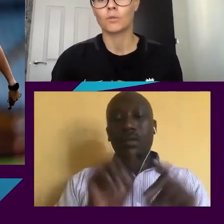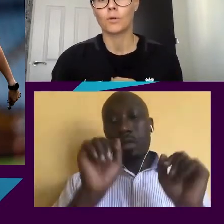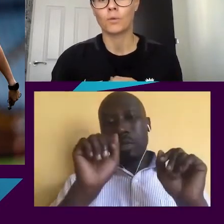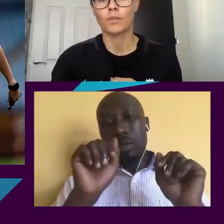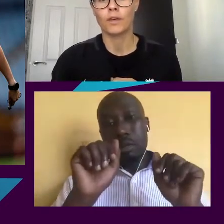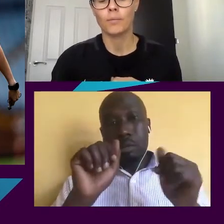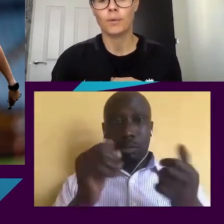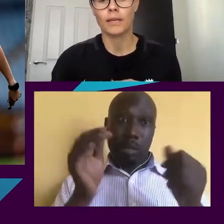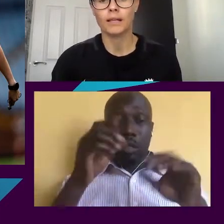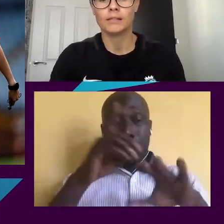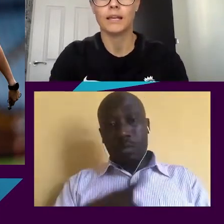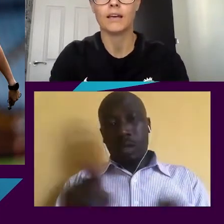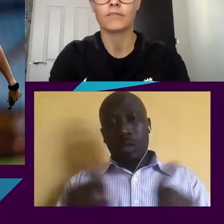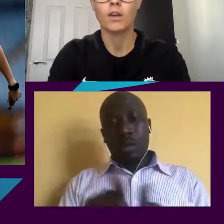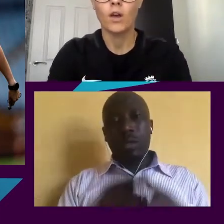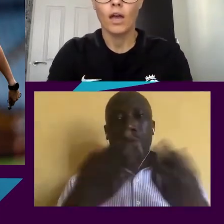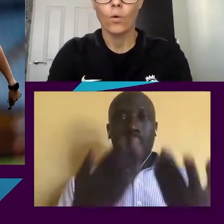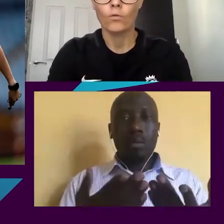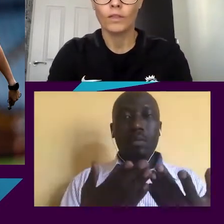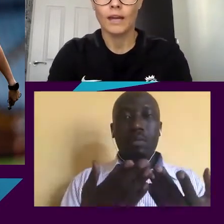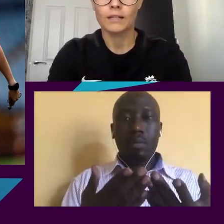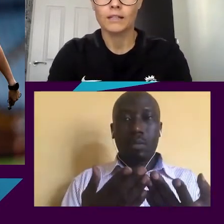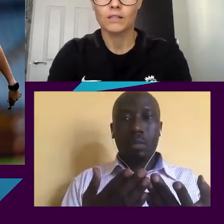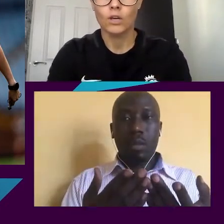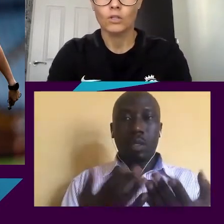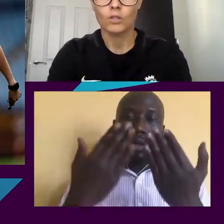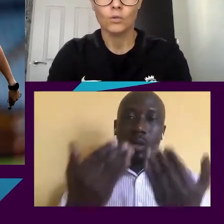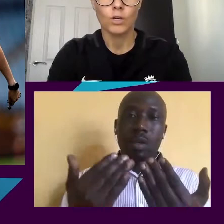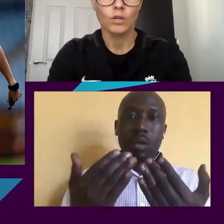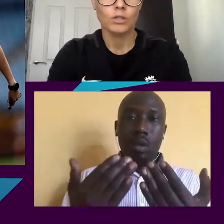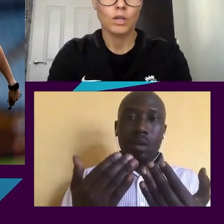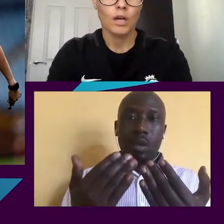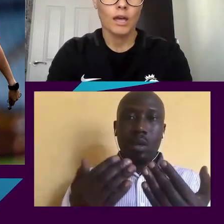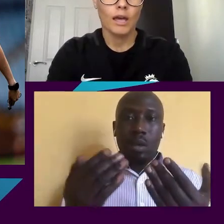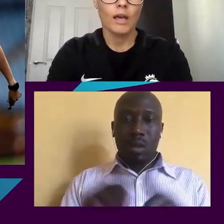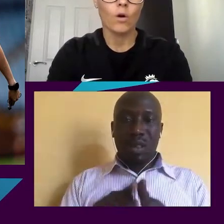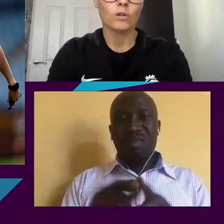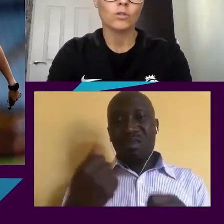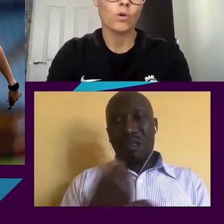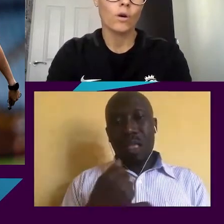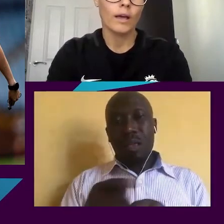I've been doing with the PLCF over the last 2 years.